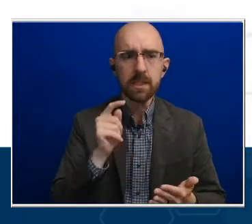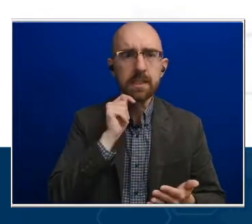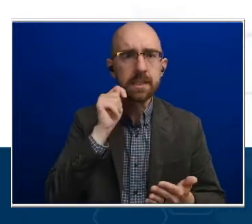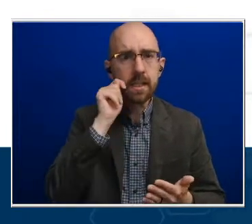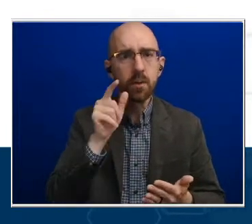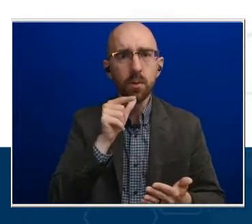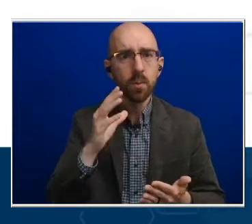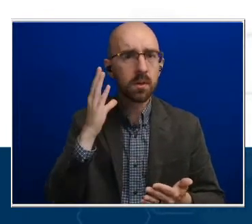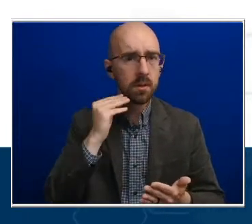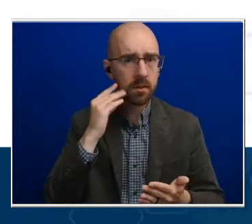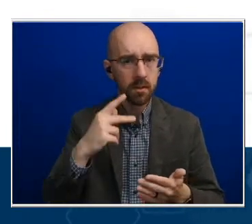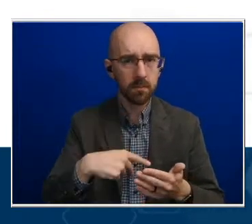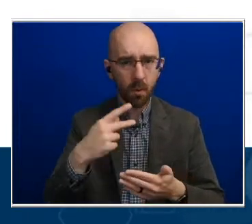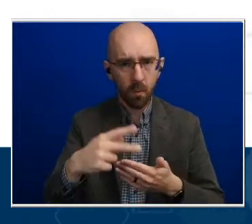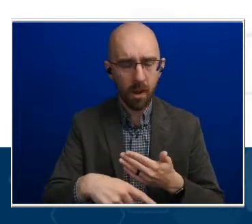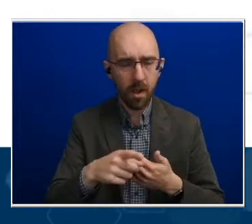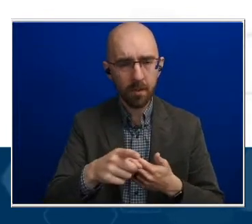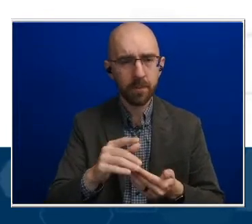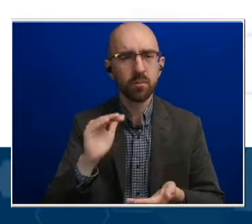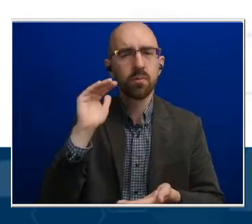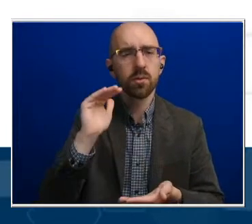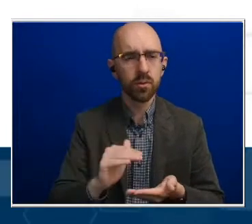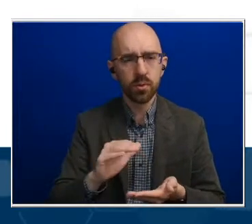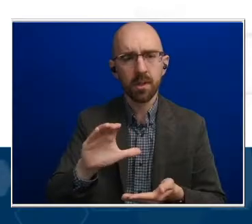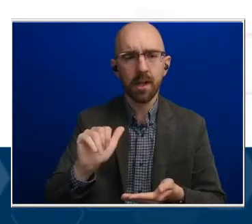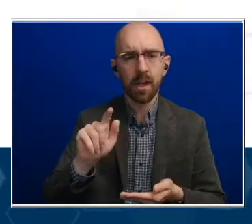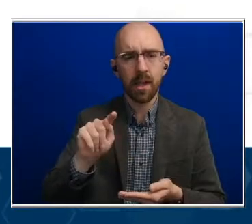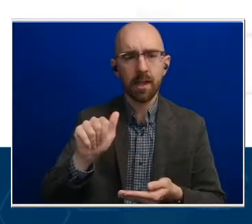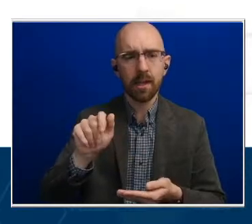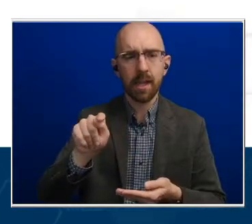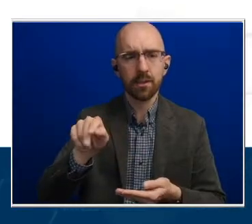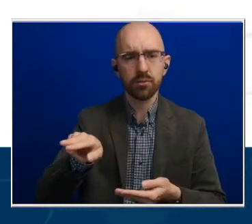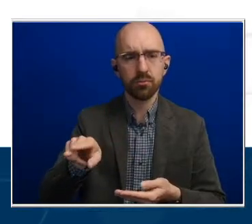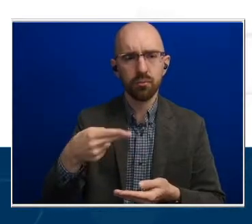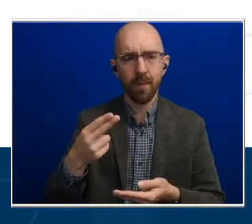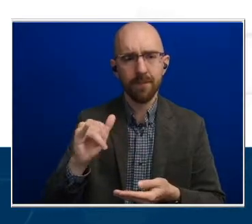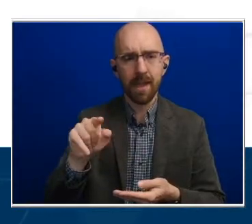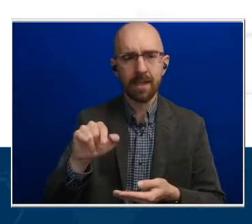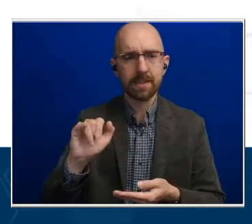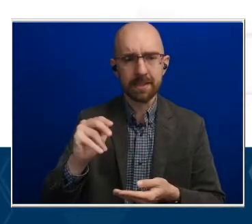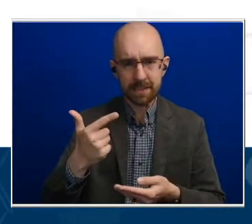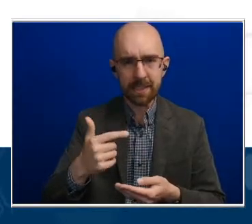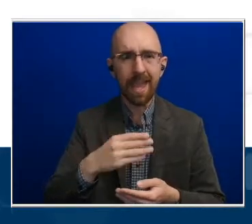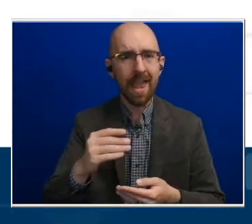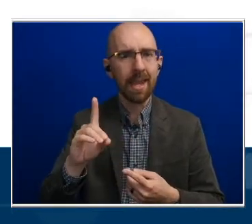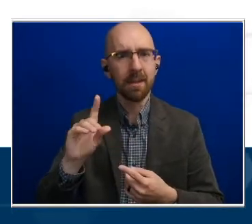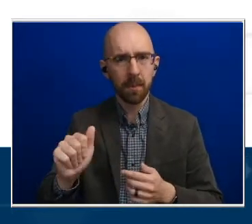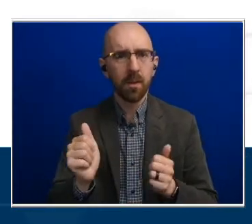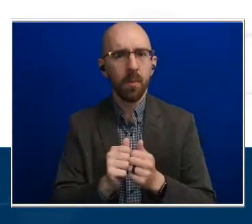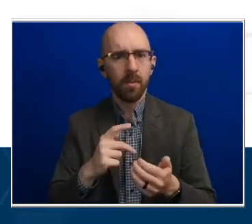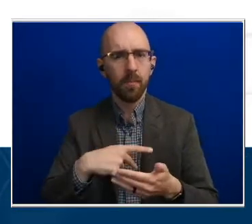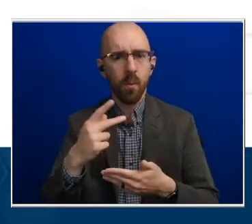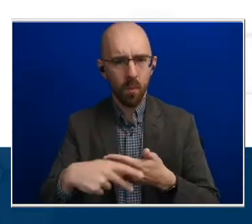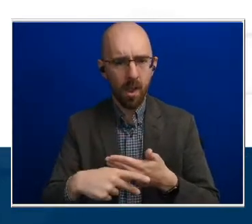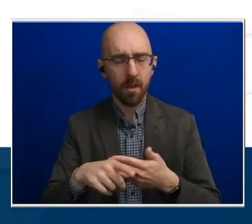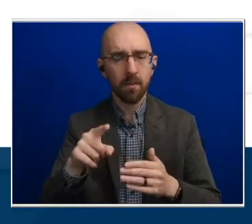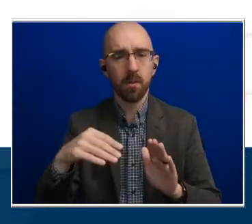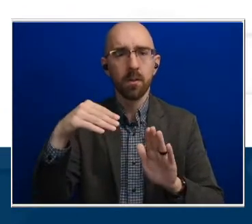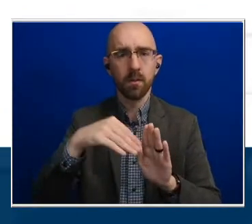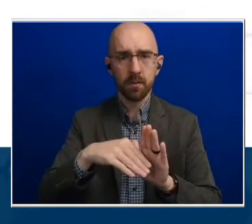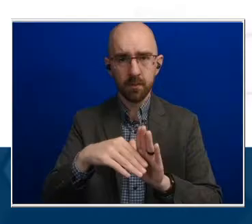program reduced their catastrophizing and they reduced their disability with the program. And those reductions, importantly,